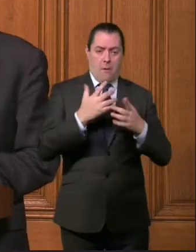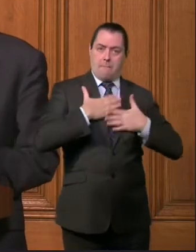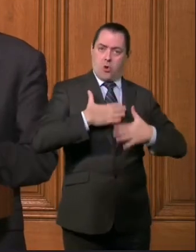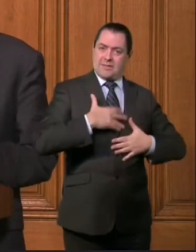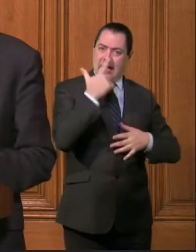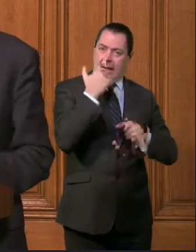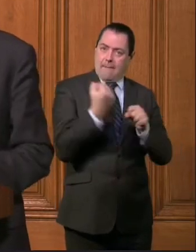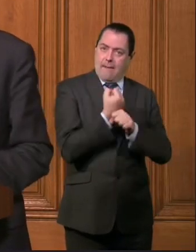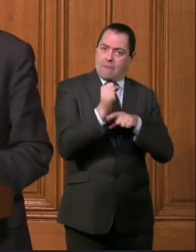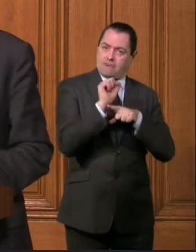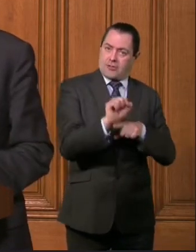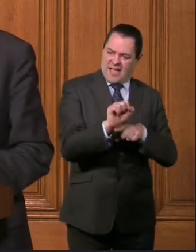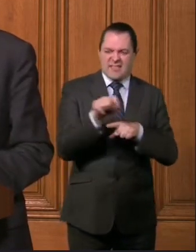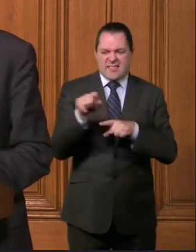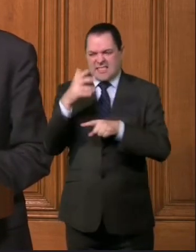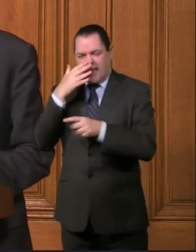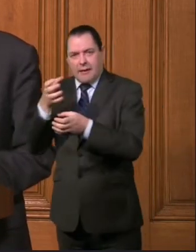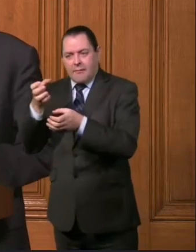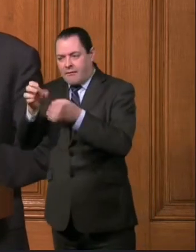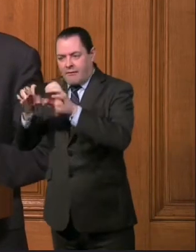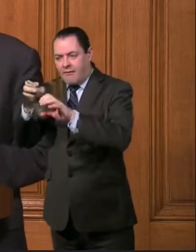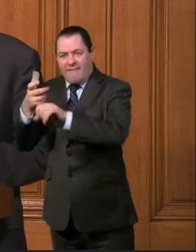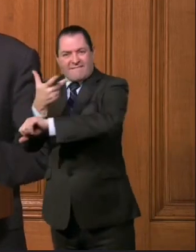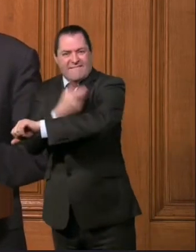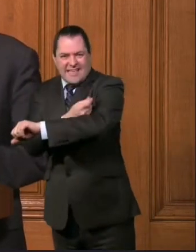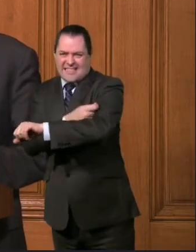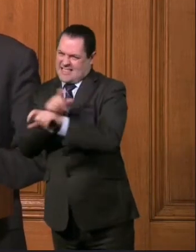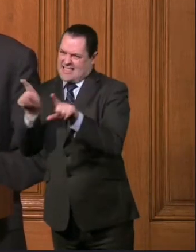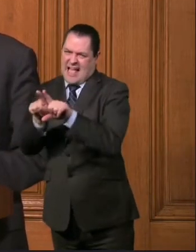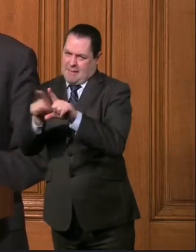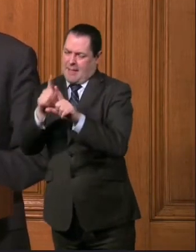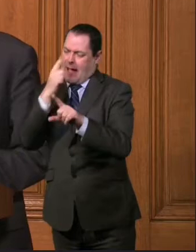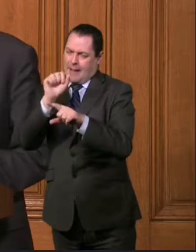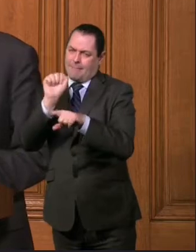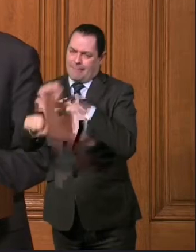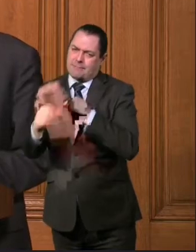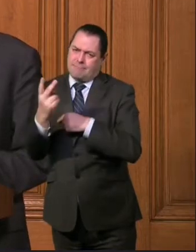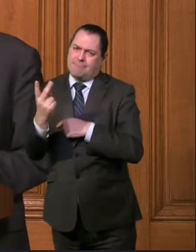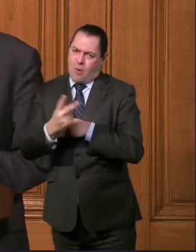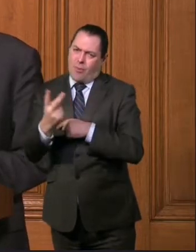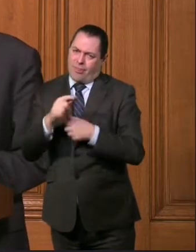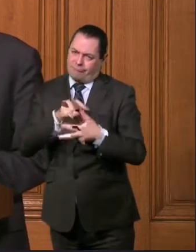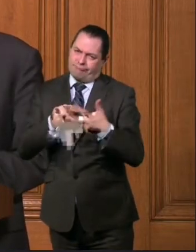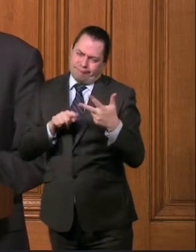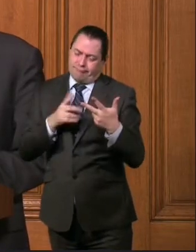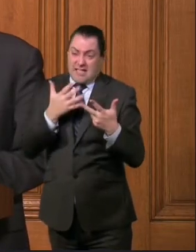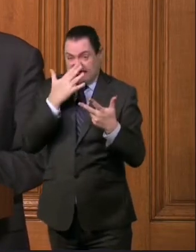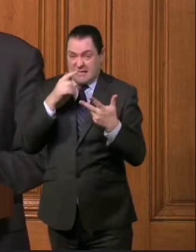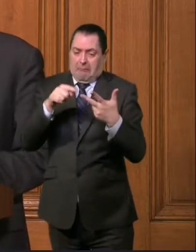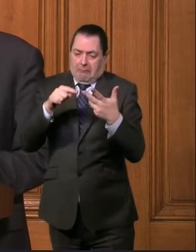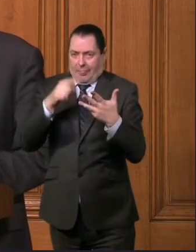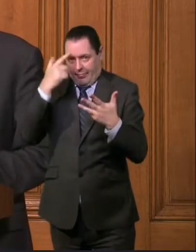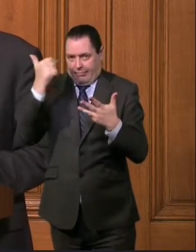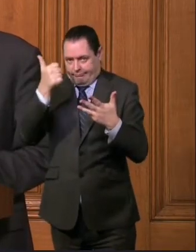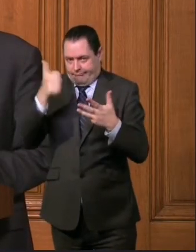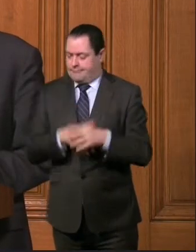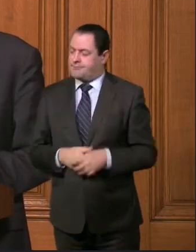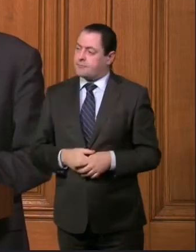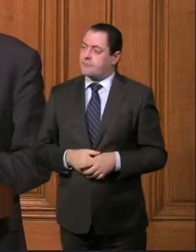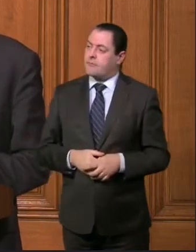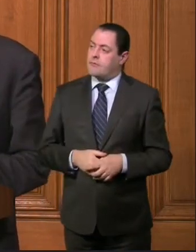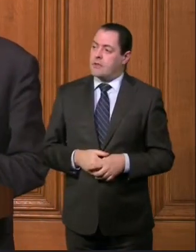one, or thereabouts. So I think good news on the vaccine front. And then finally, a word just about the